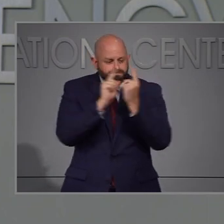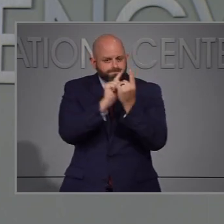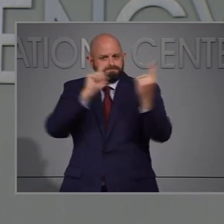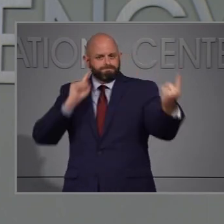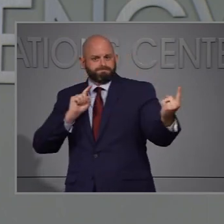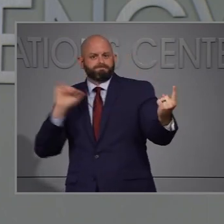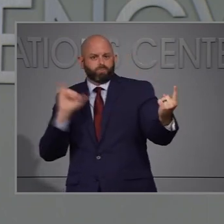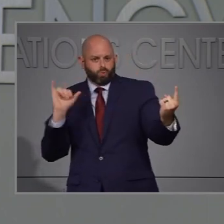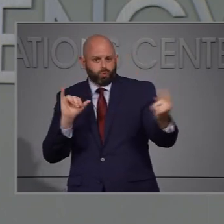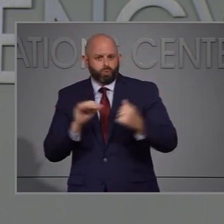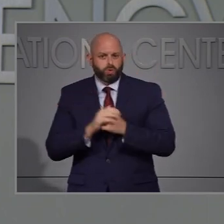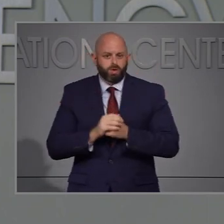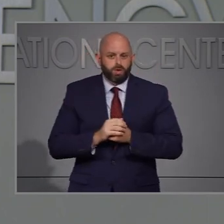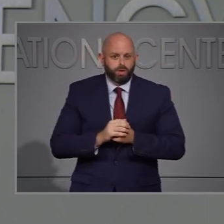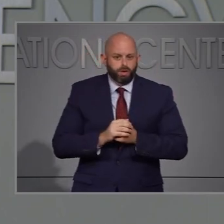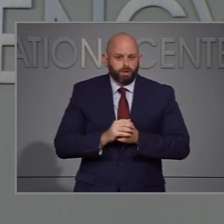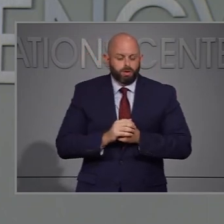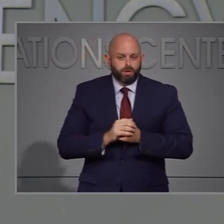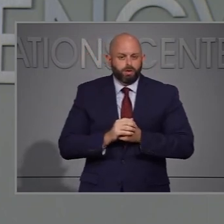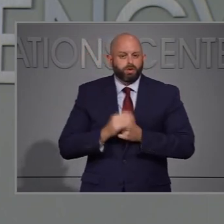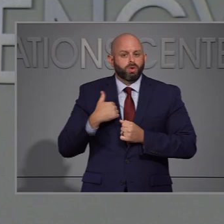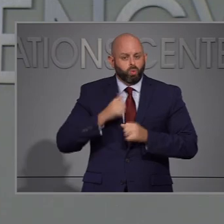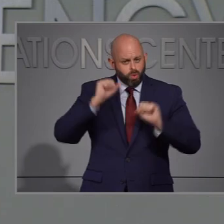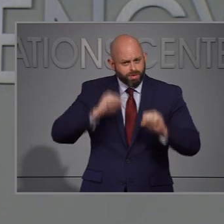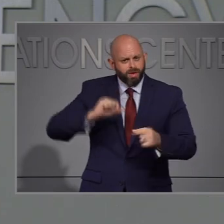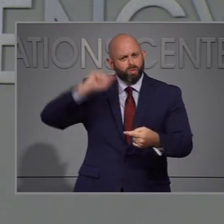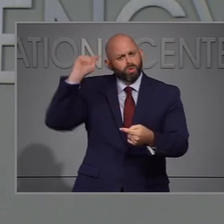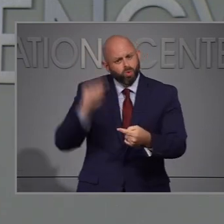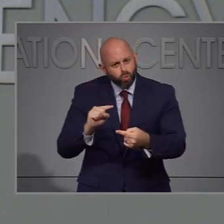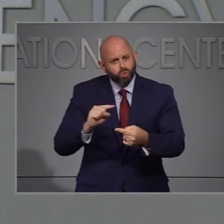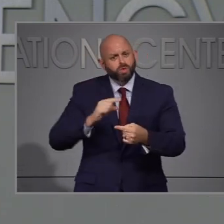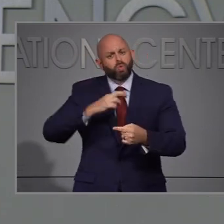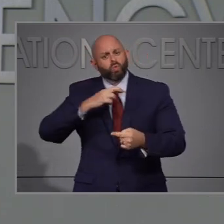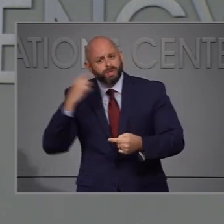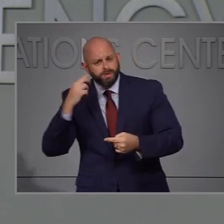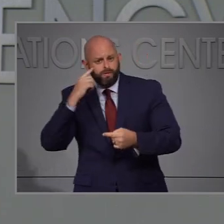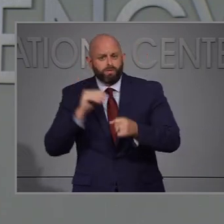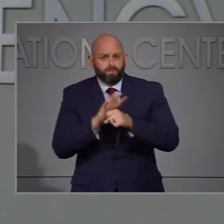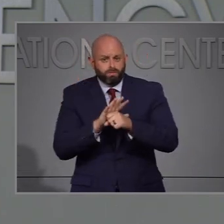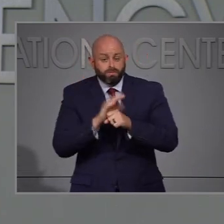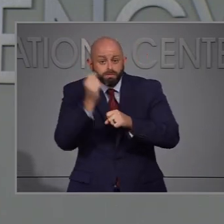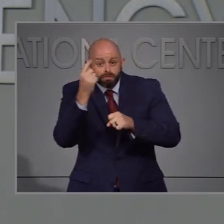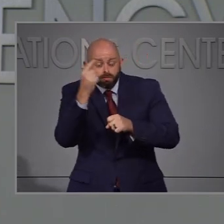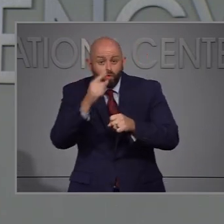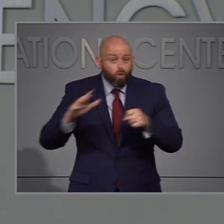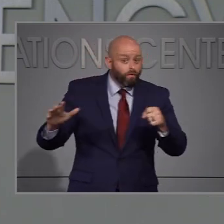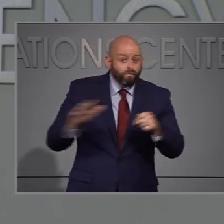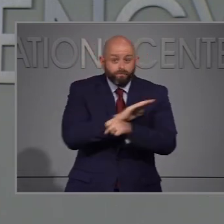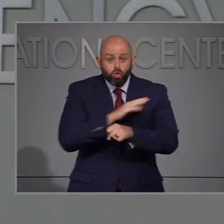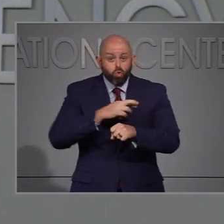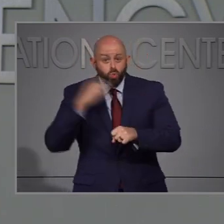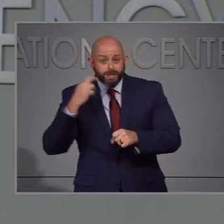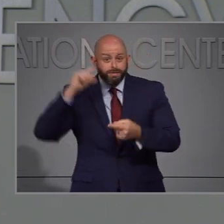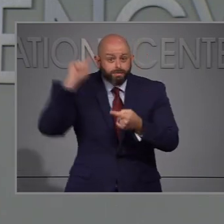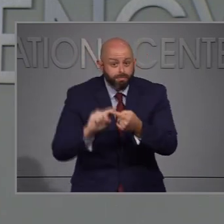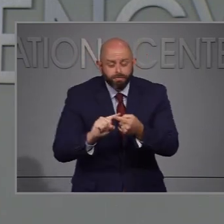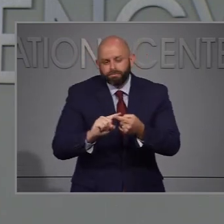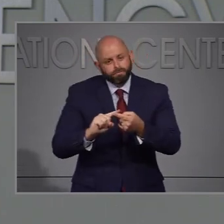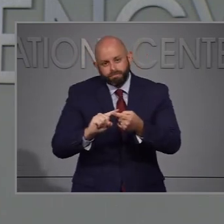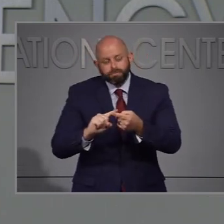health requirements in our guidance, we can mitigate, but not eliminate, the health risks of